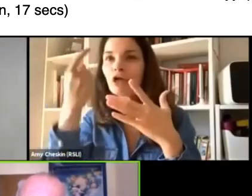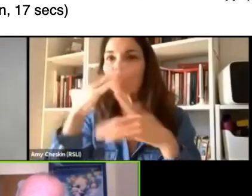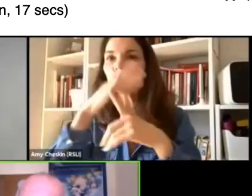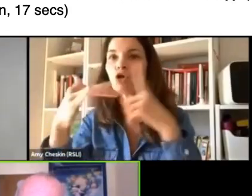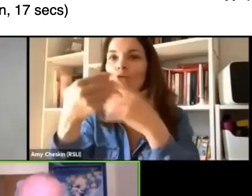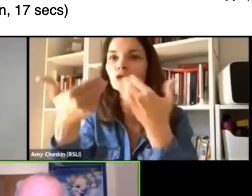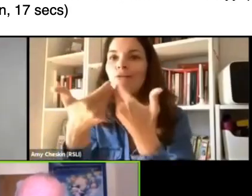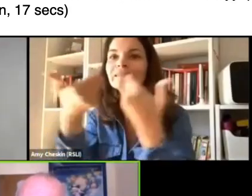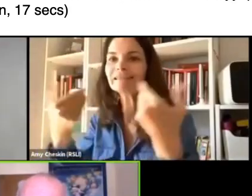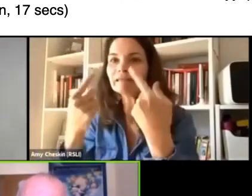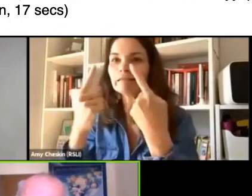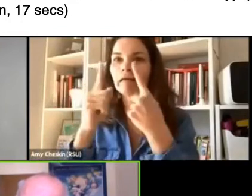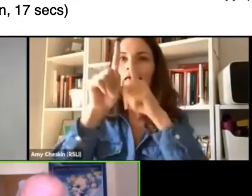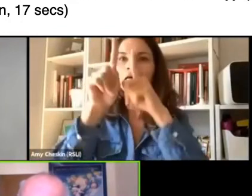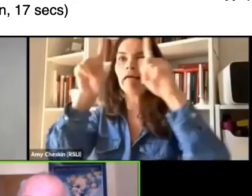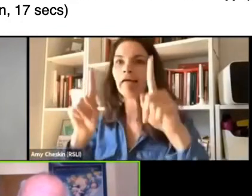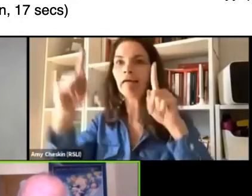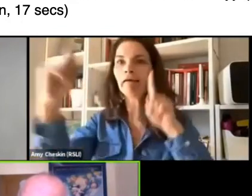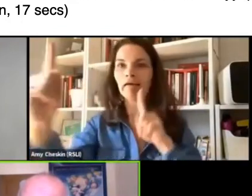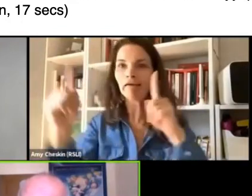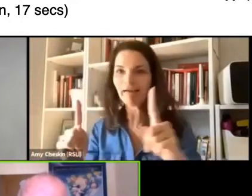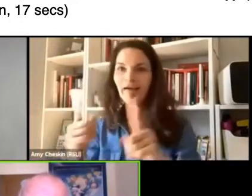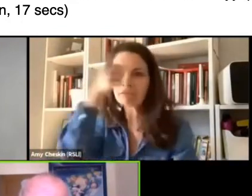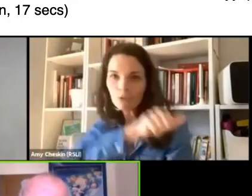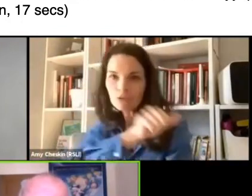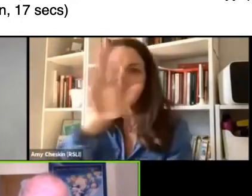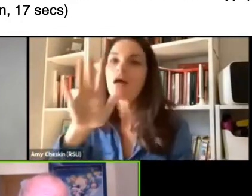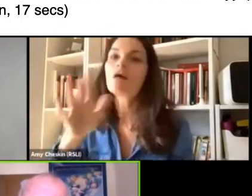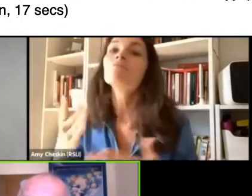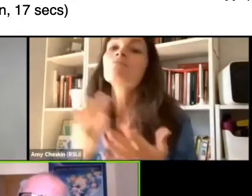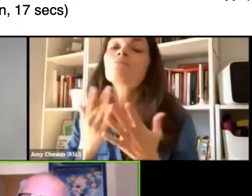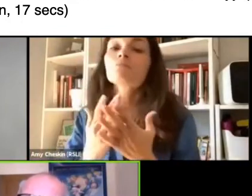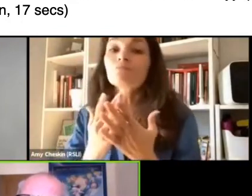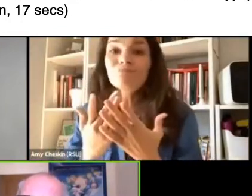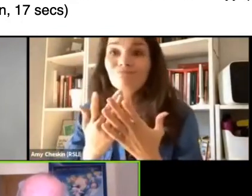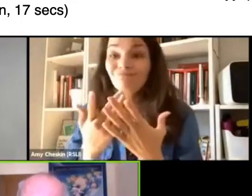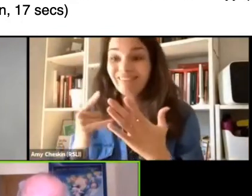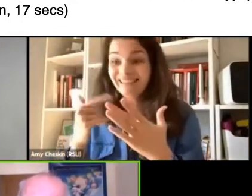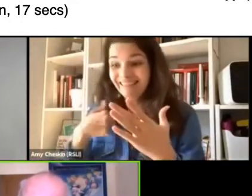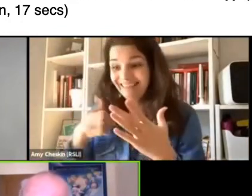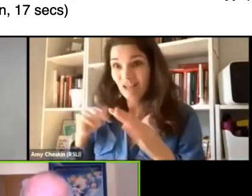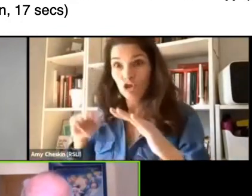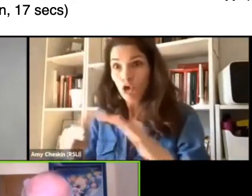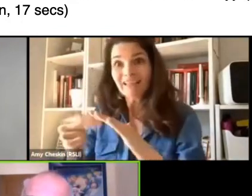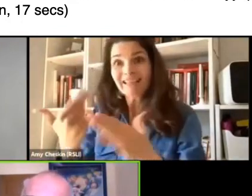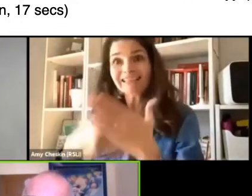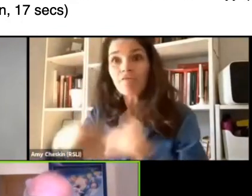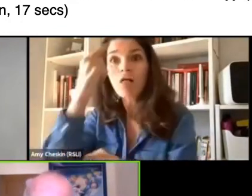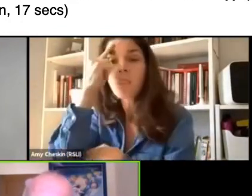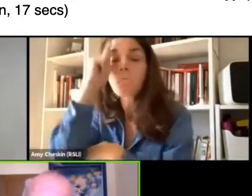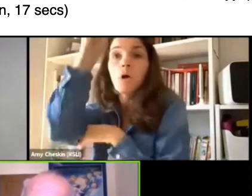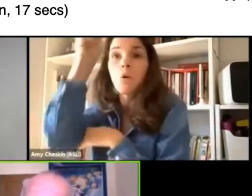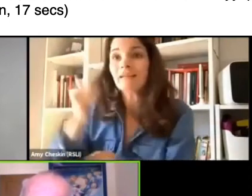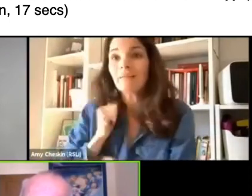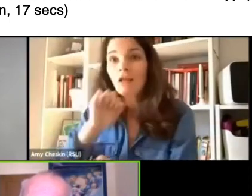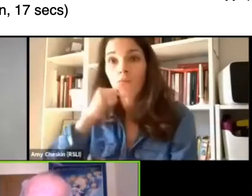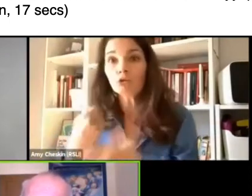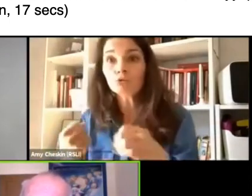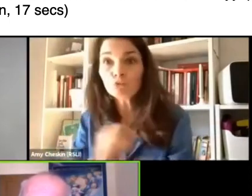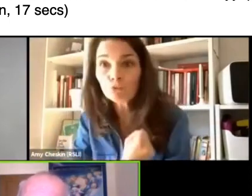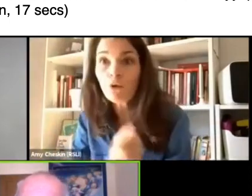journey that I never anticipated, and it's been very rewarding, and it also led to far more use